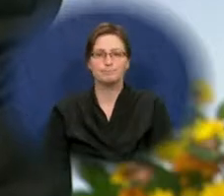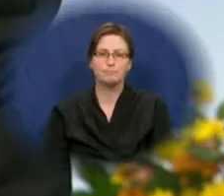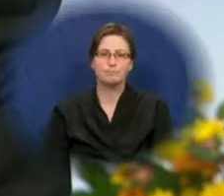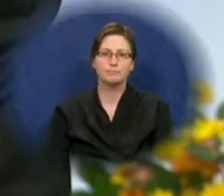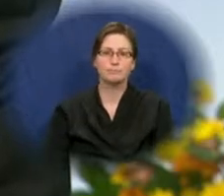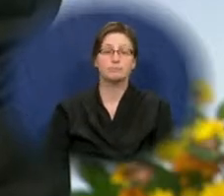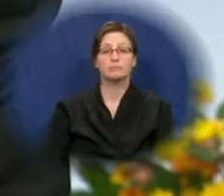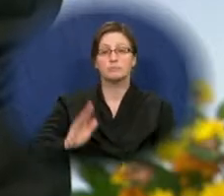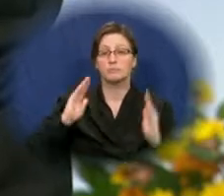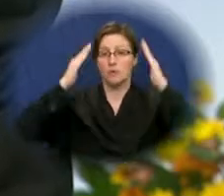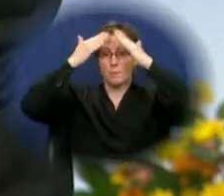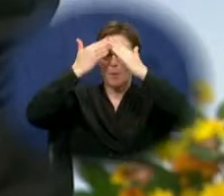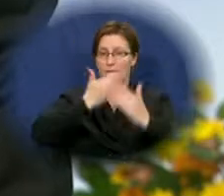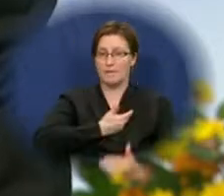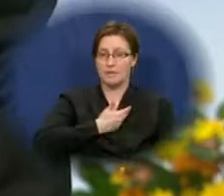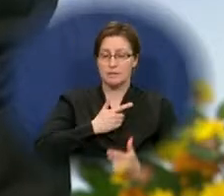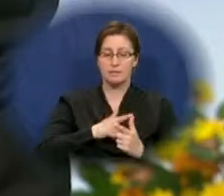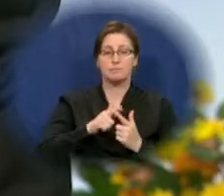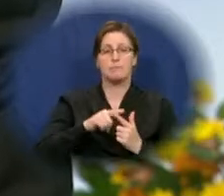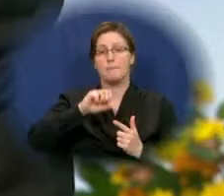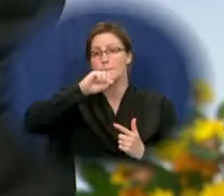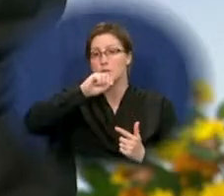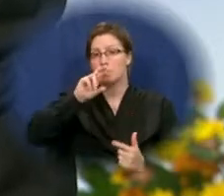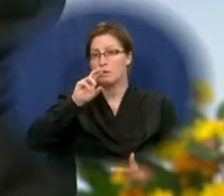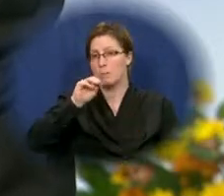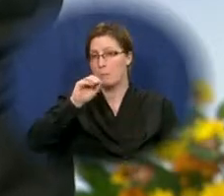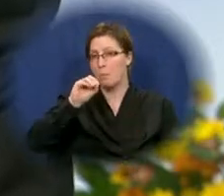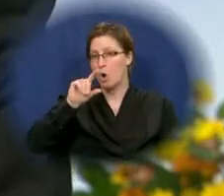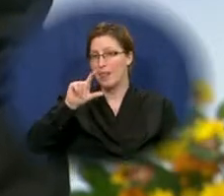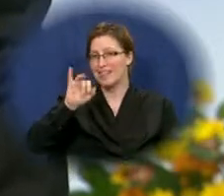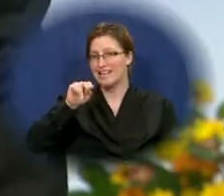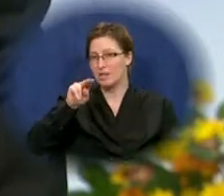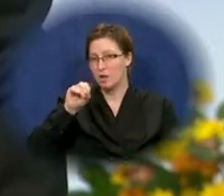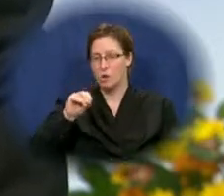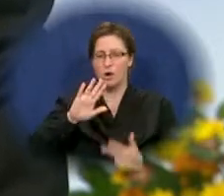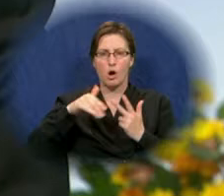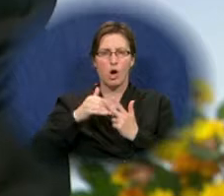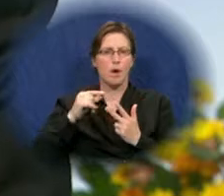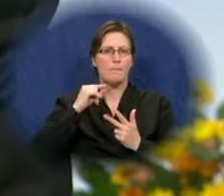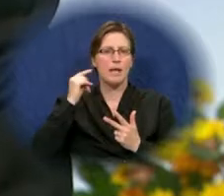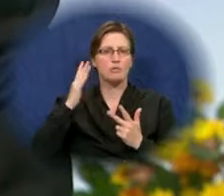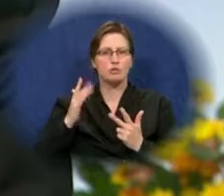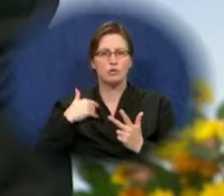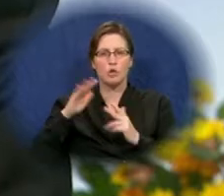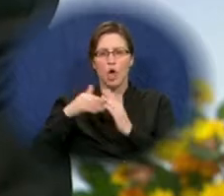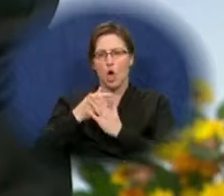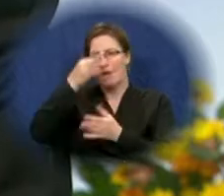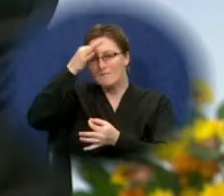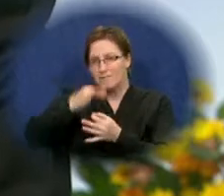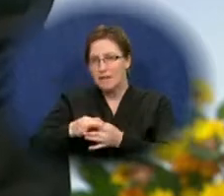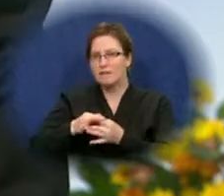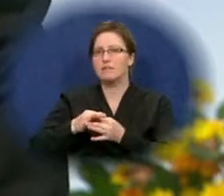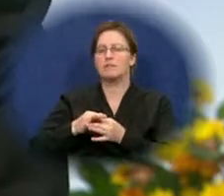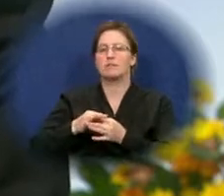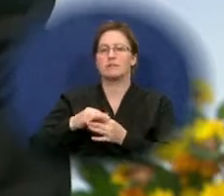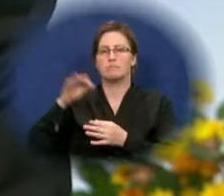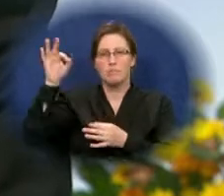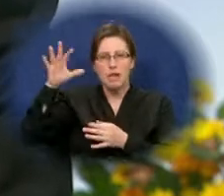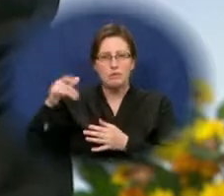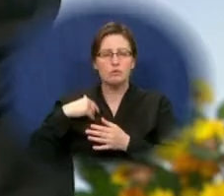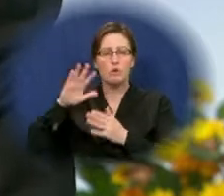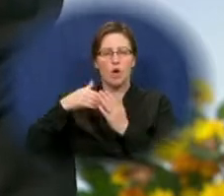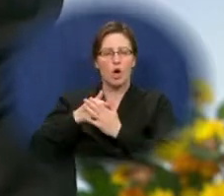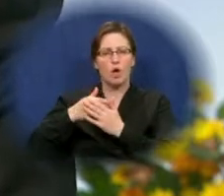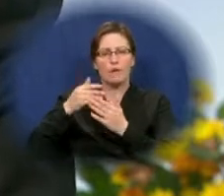For Pope Francis, Bishop Morlino, and the pastors of all faith communities, may they reflect the truth of the